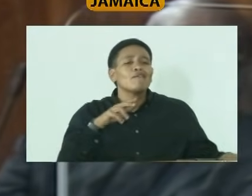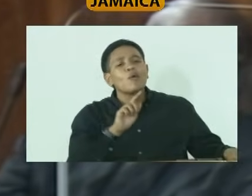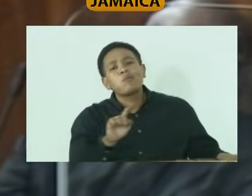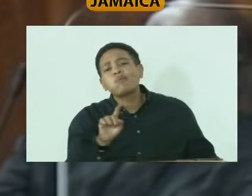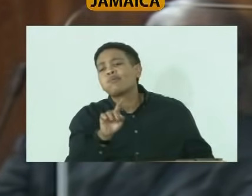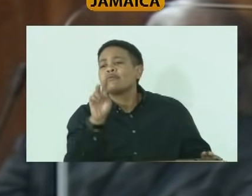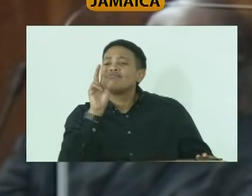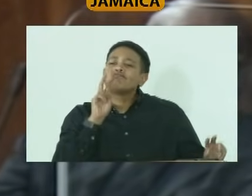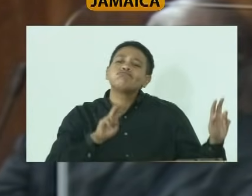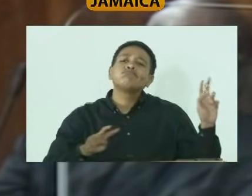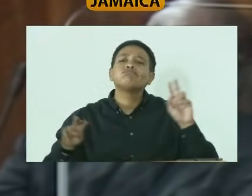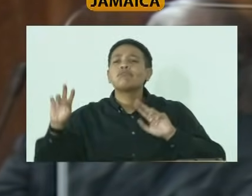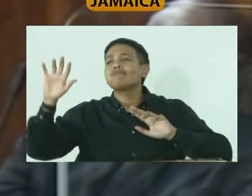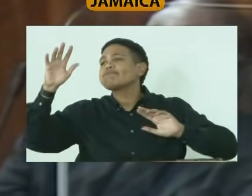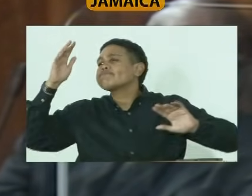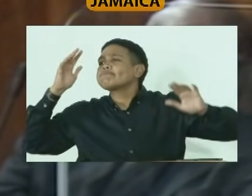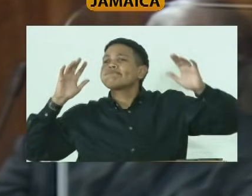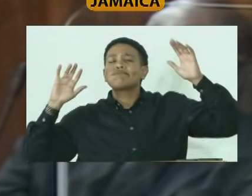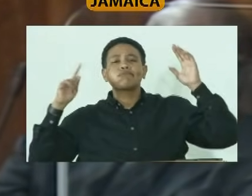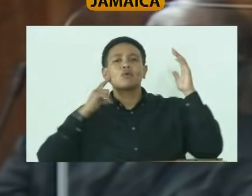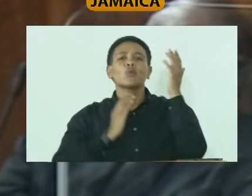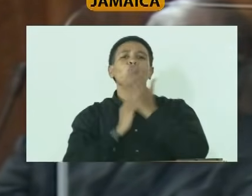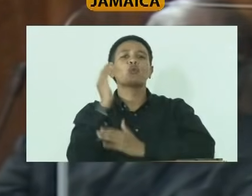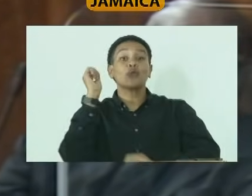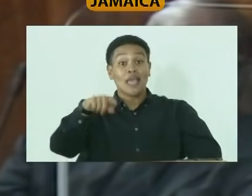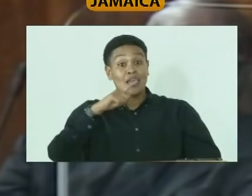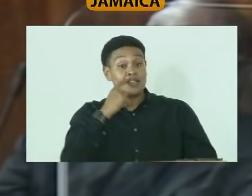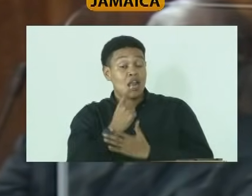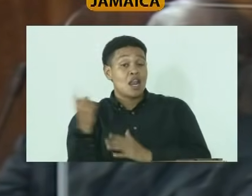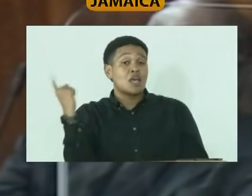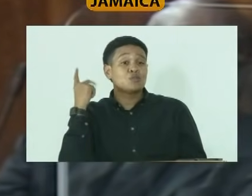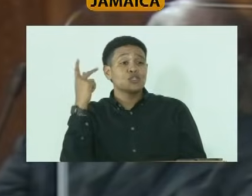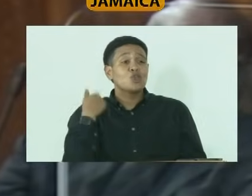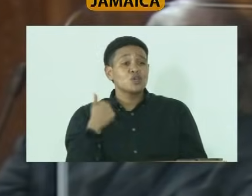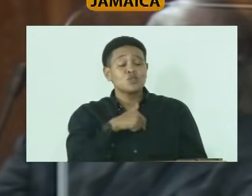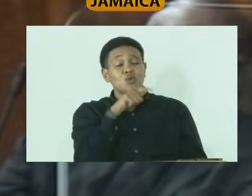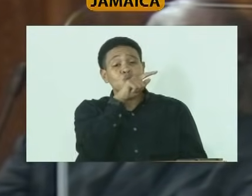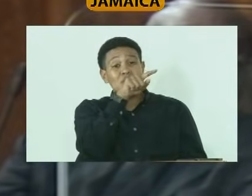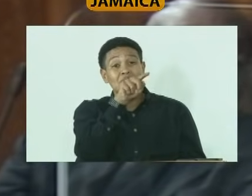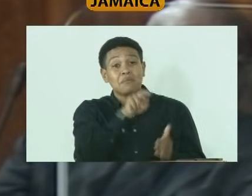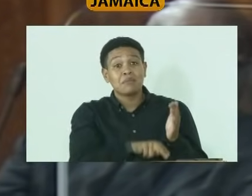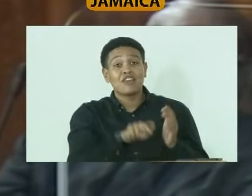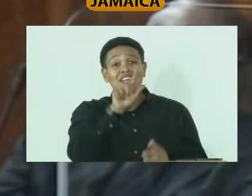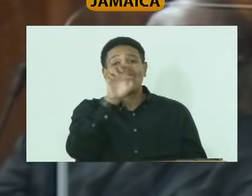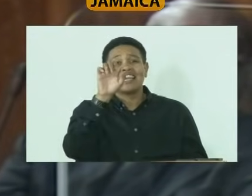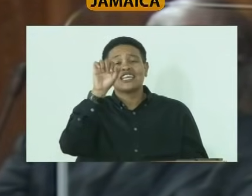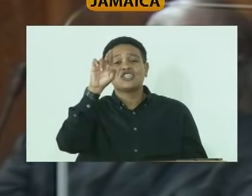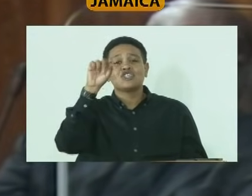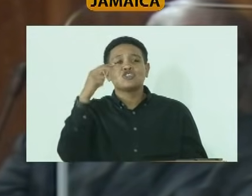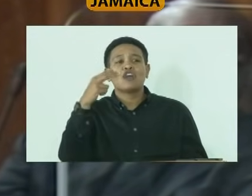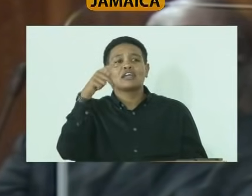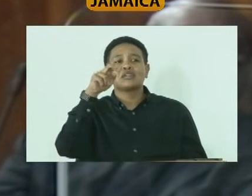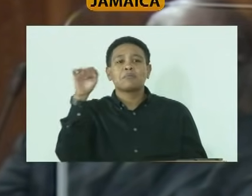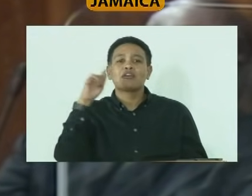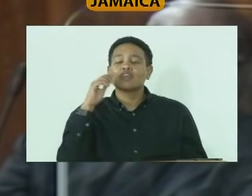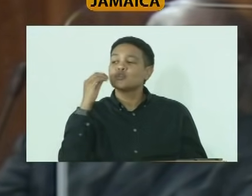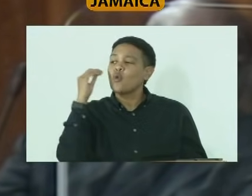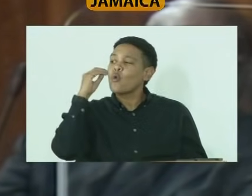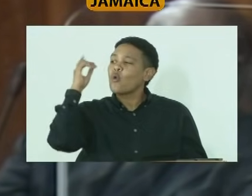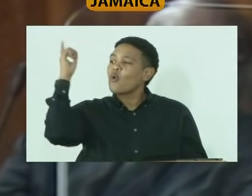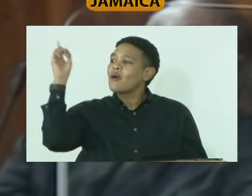areas. Just last week, Thursday, we buried Lee Scratch Perry, at his home in Caldwell.